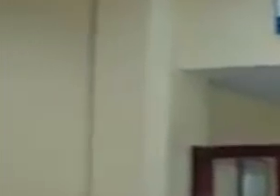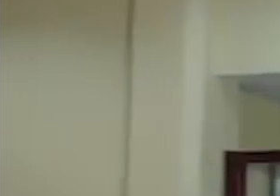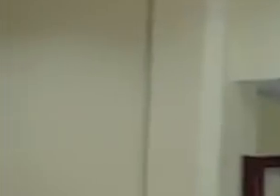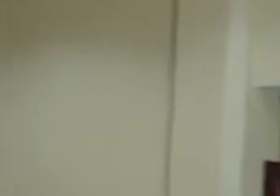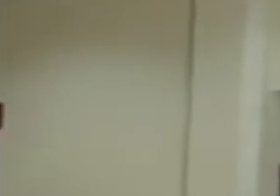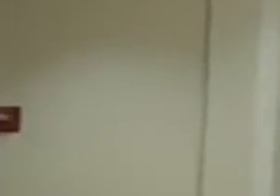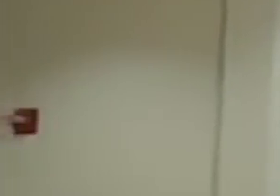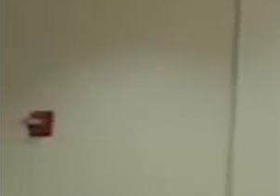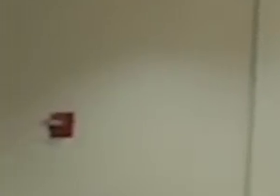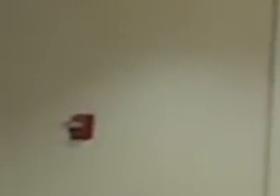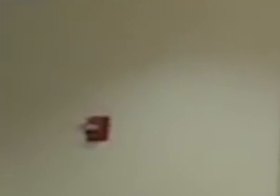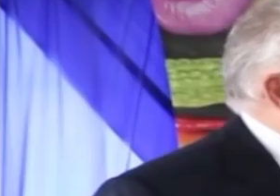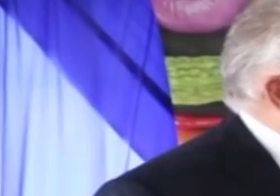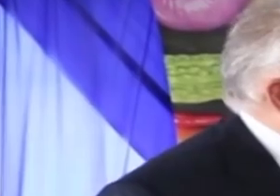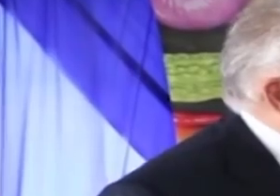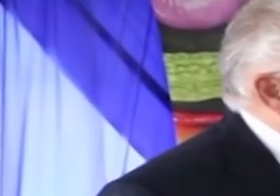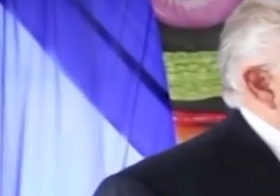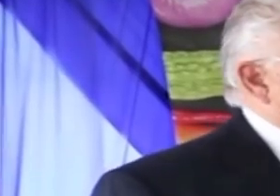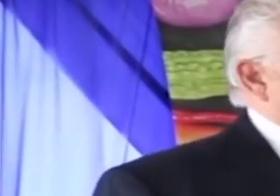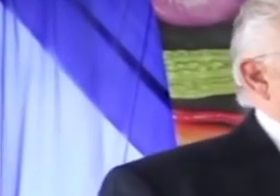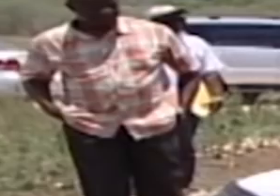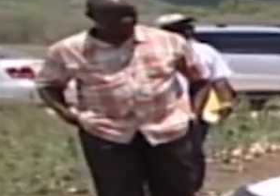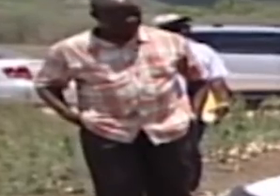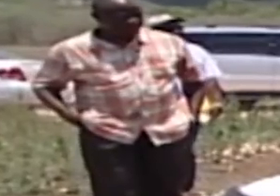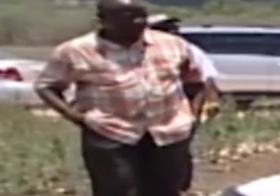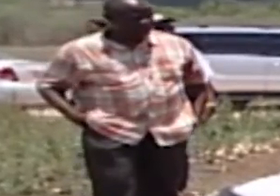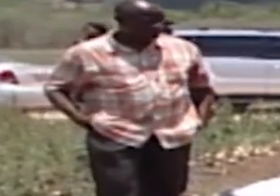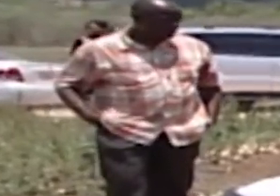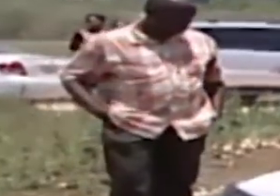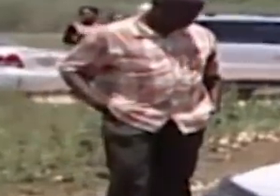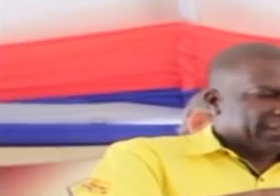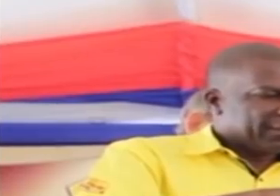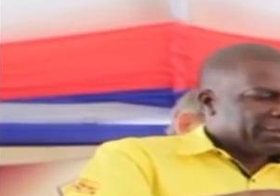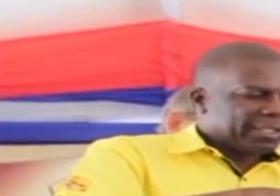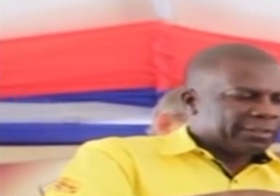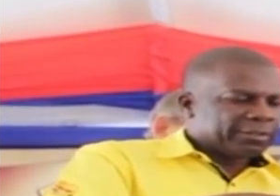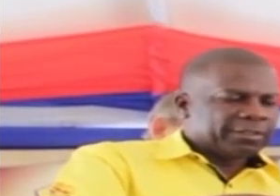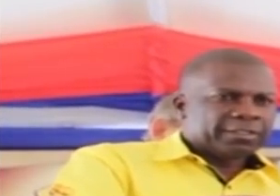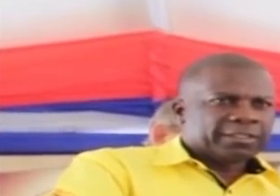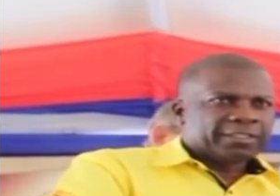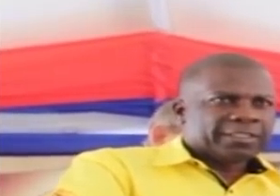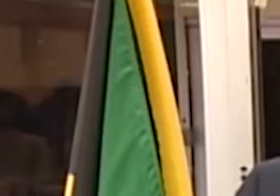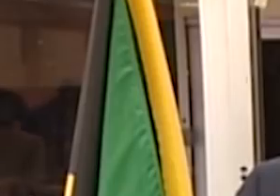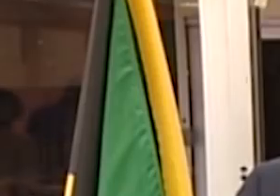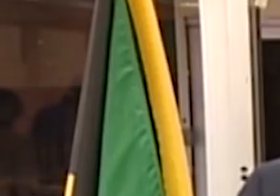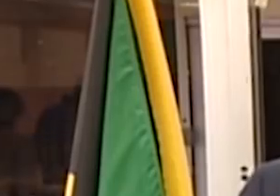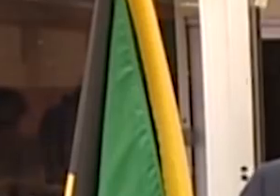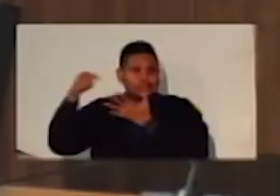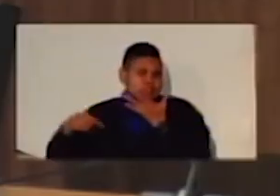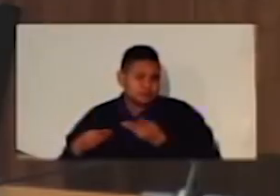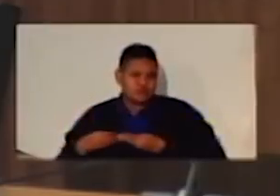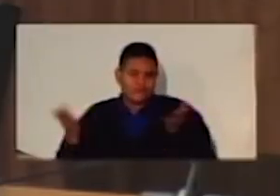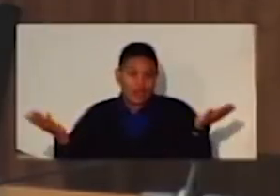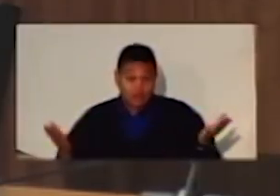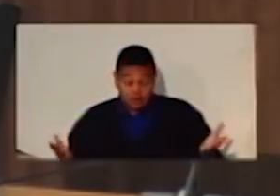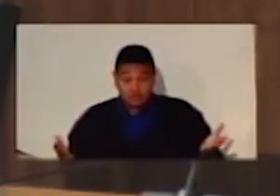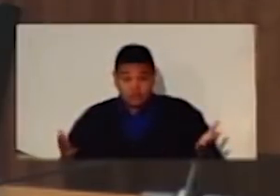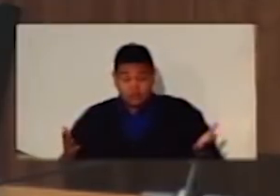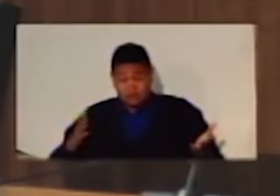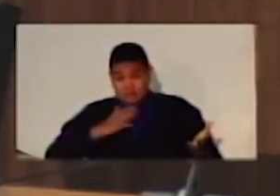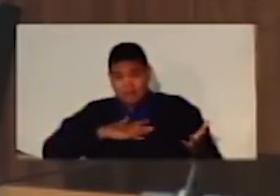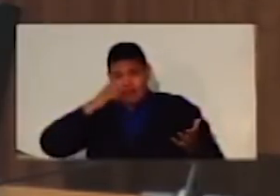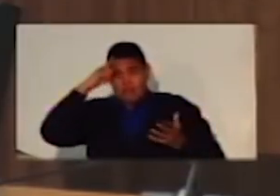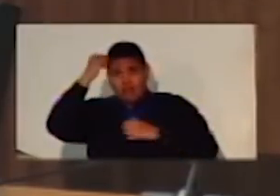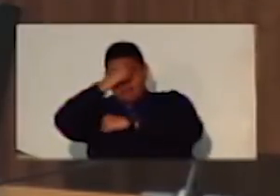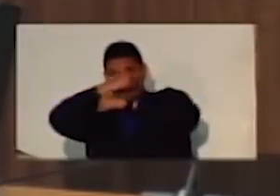profile of their business. The government of Jamaica is also playing its part to develop a flourishing SME sector. My mission is